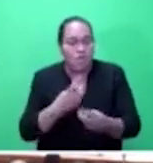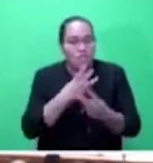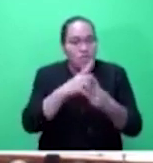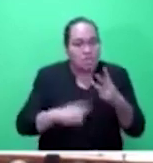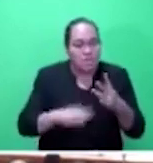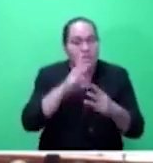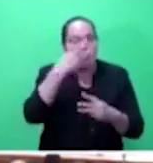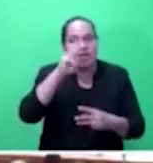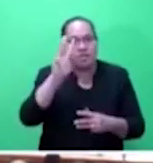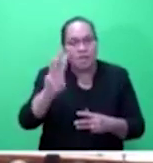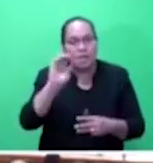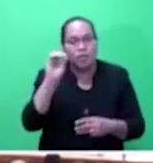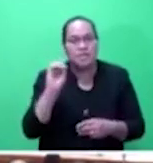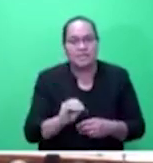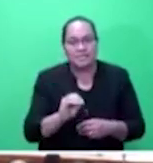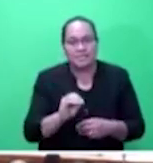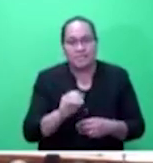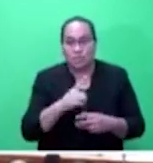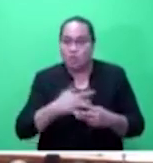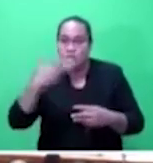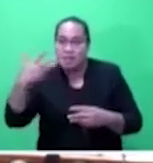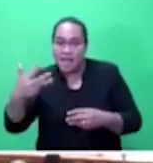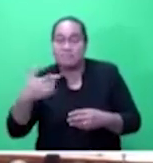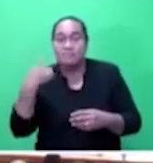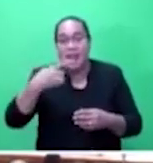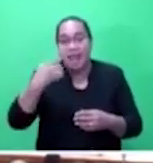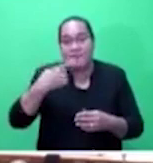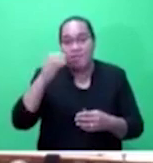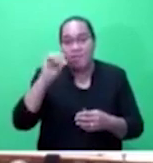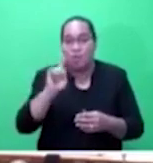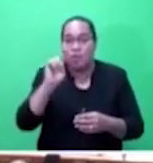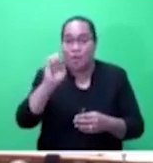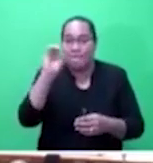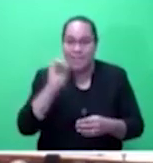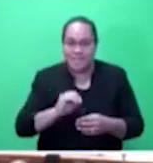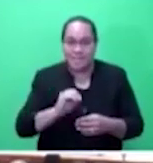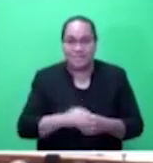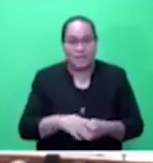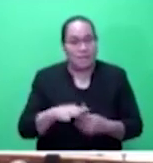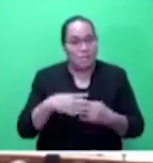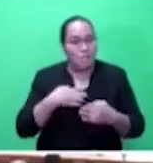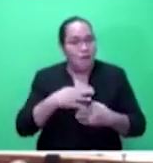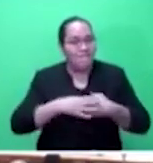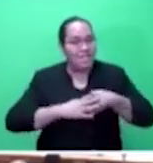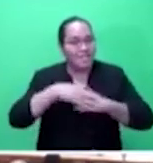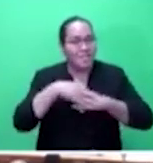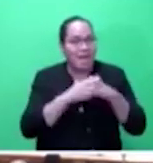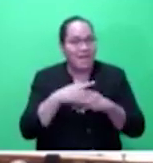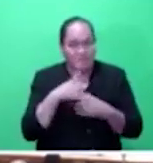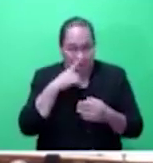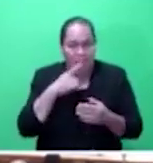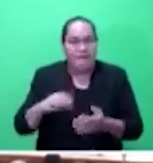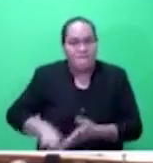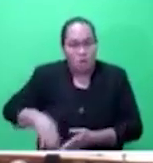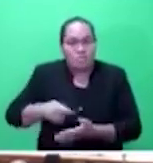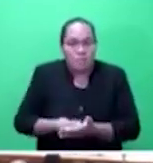of 33.3% to 9 payments at a rate of 11.1%. This more flexible and affordable payment